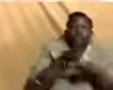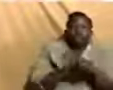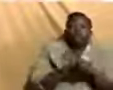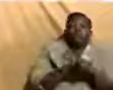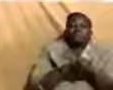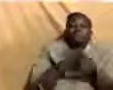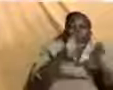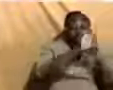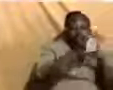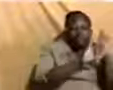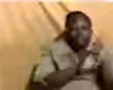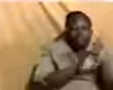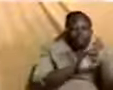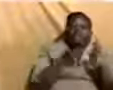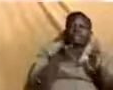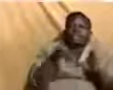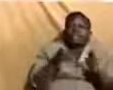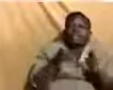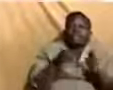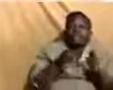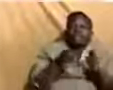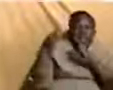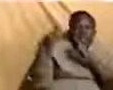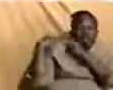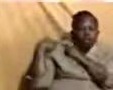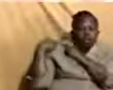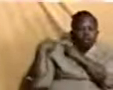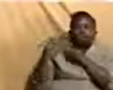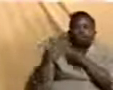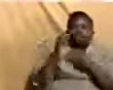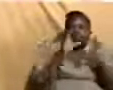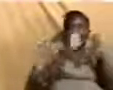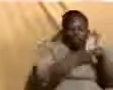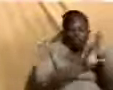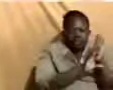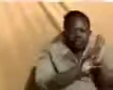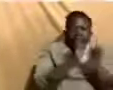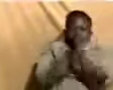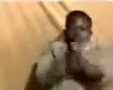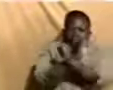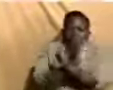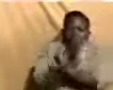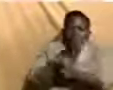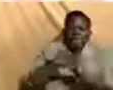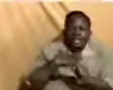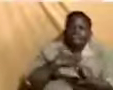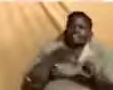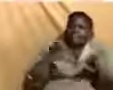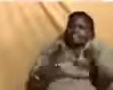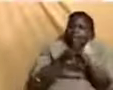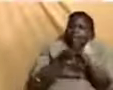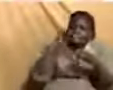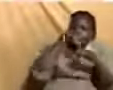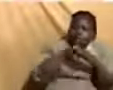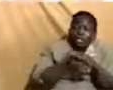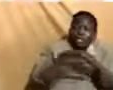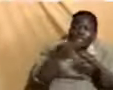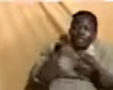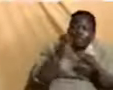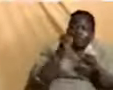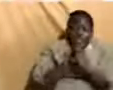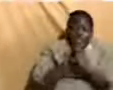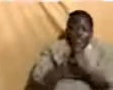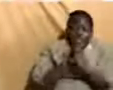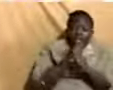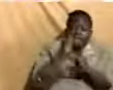Court. The letter of the Constitution in terms of judicial immunity is exactly as we put it. If you act